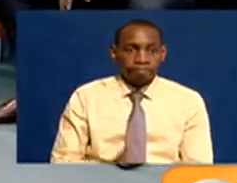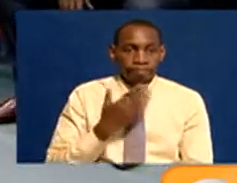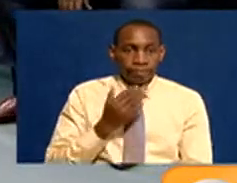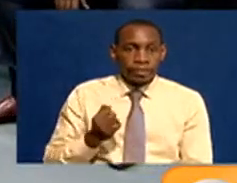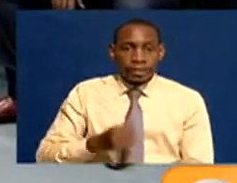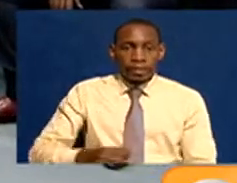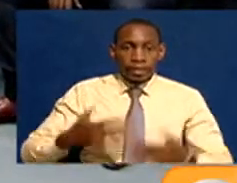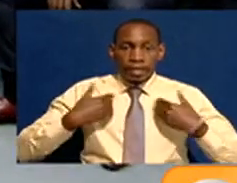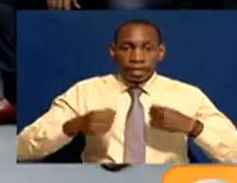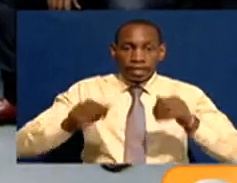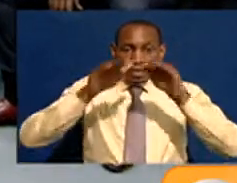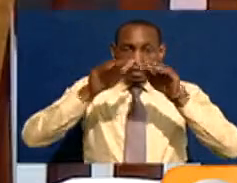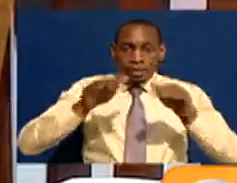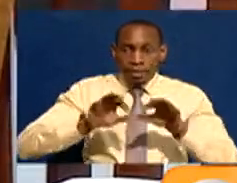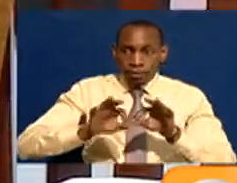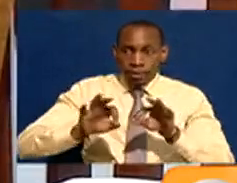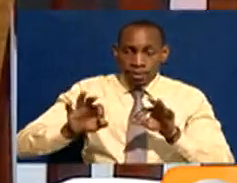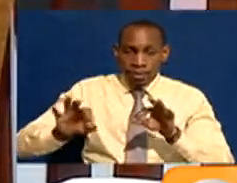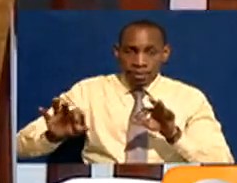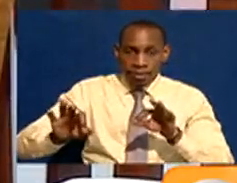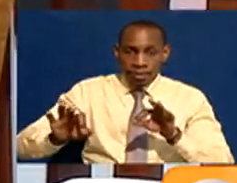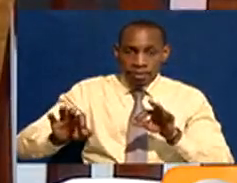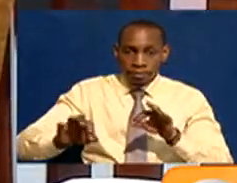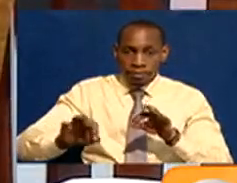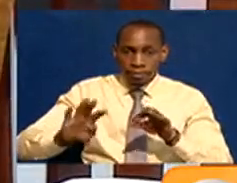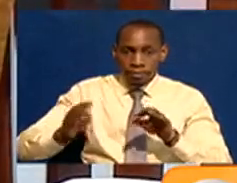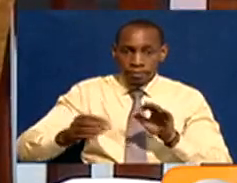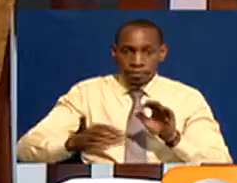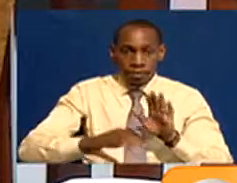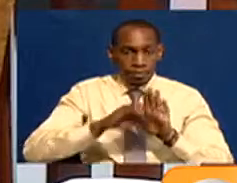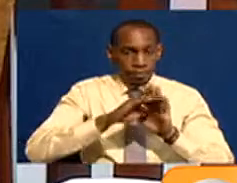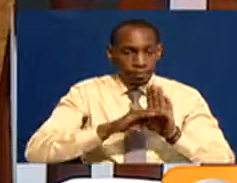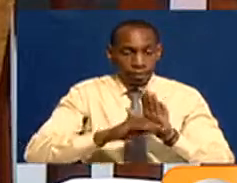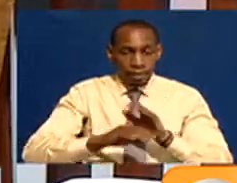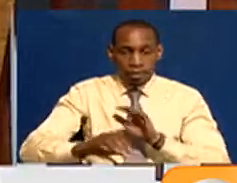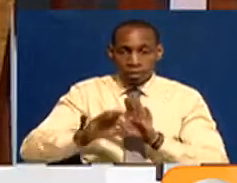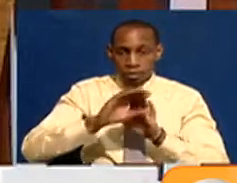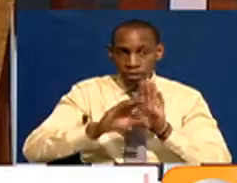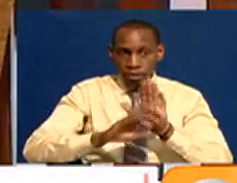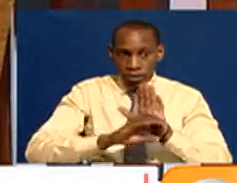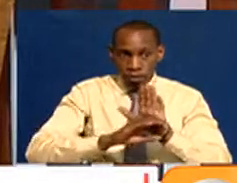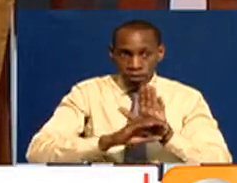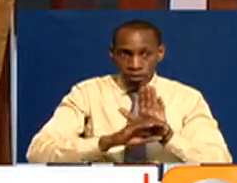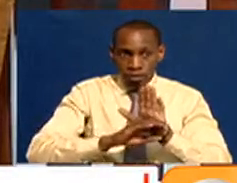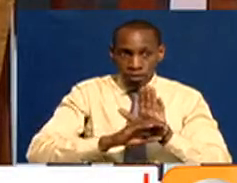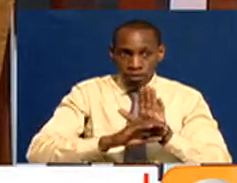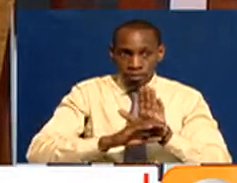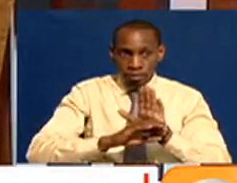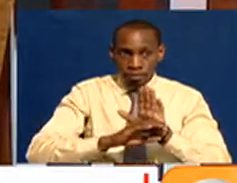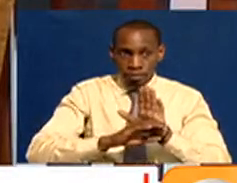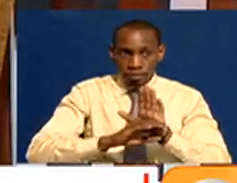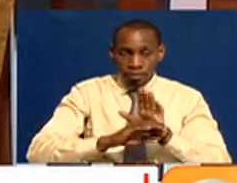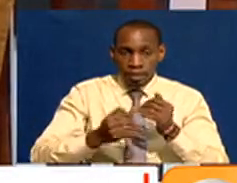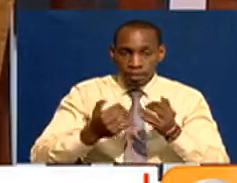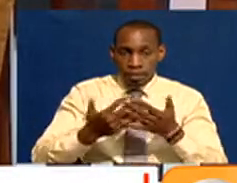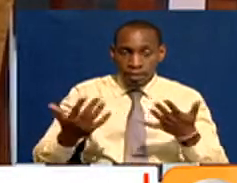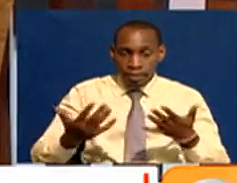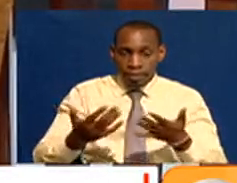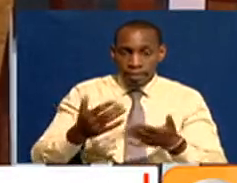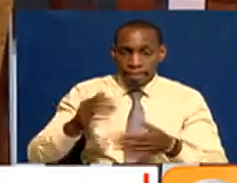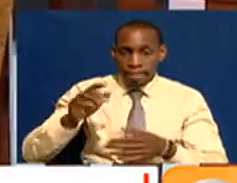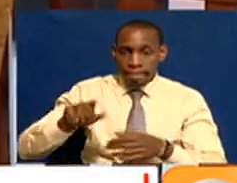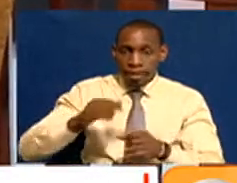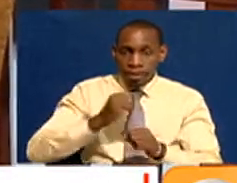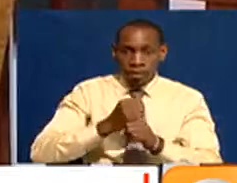Jeff, health is devolved to the extent of the fourth schedule of the Constitution. So there are those things that are supposed to be done